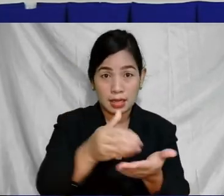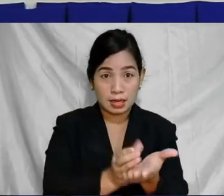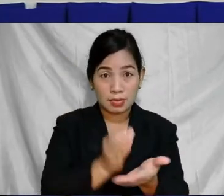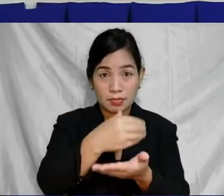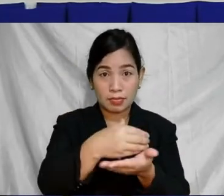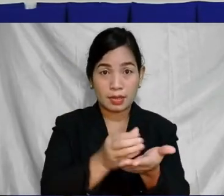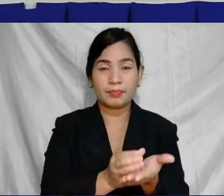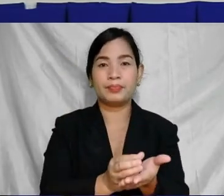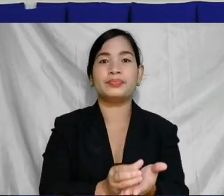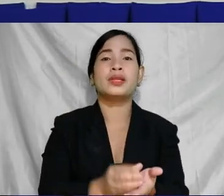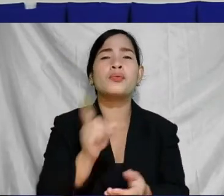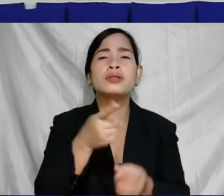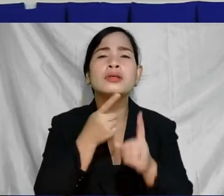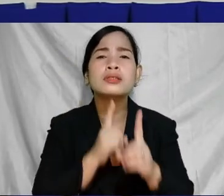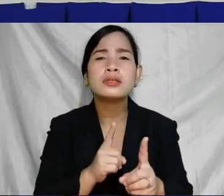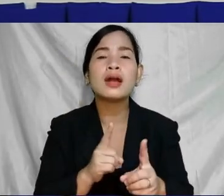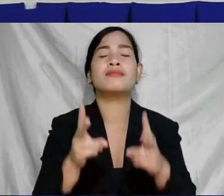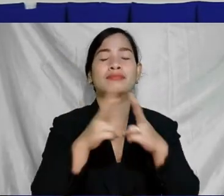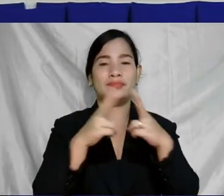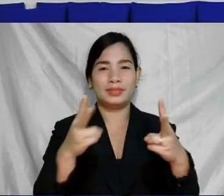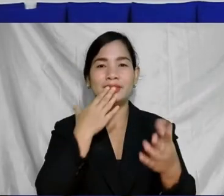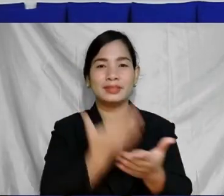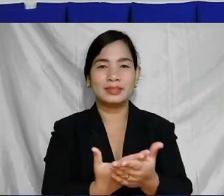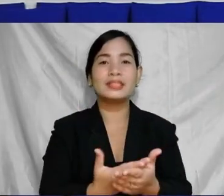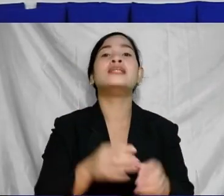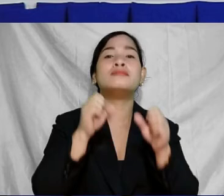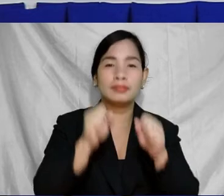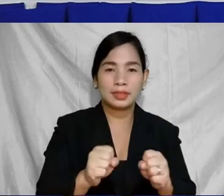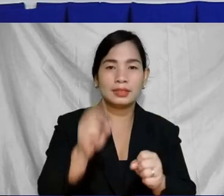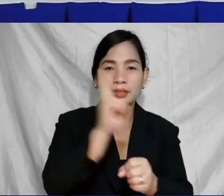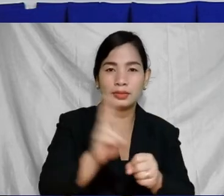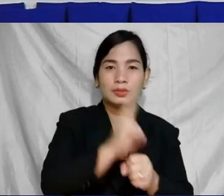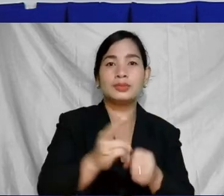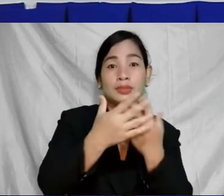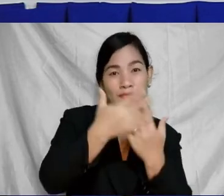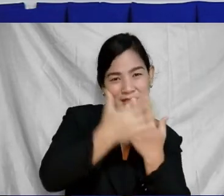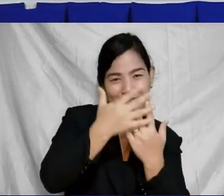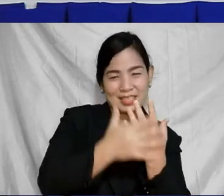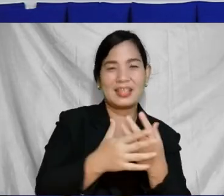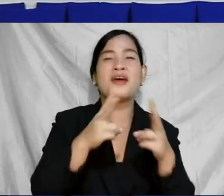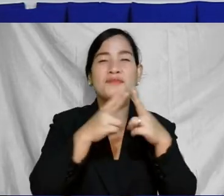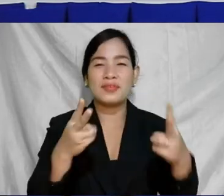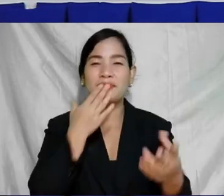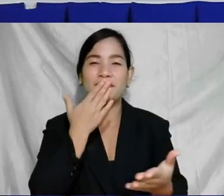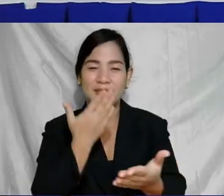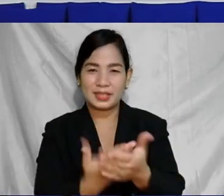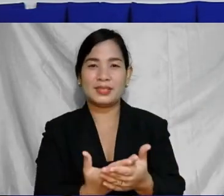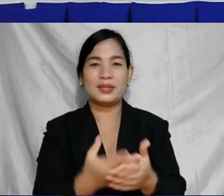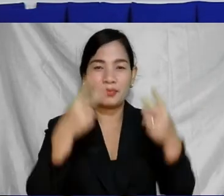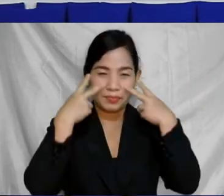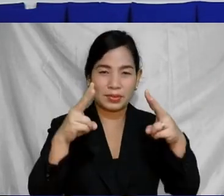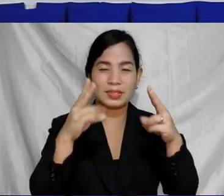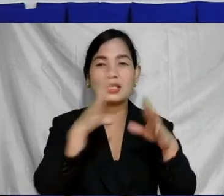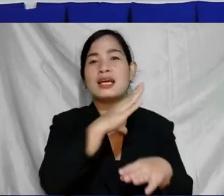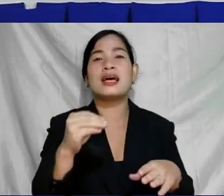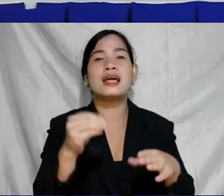Very good. We are going to use filtration. Good job, dear viewers and listeners. I hope you have learned from